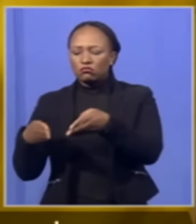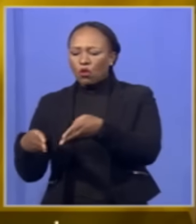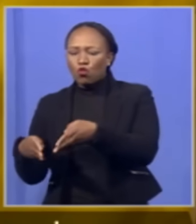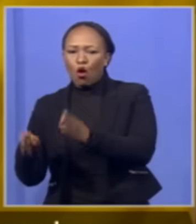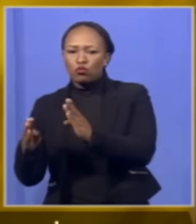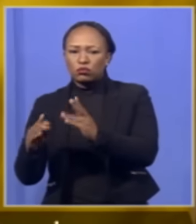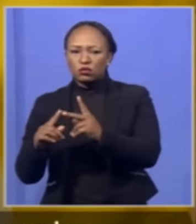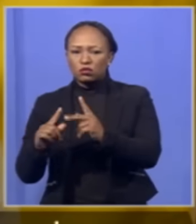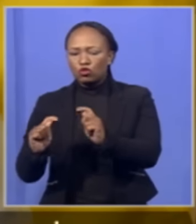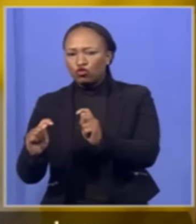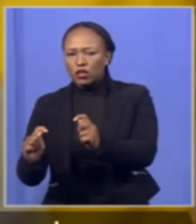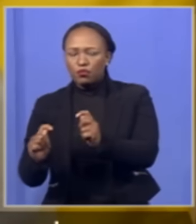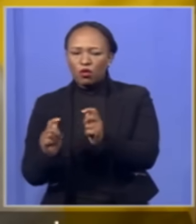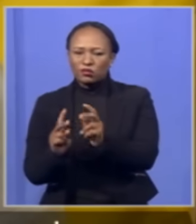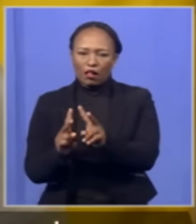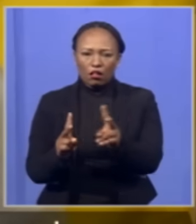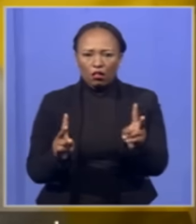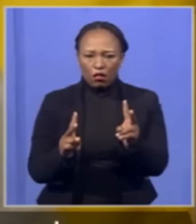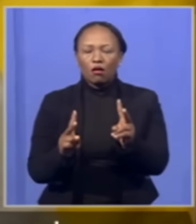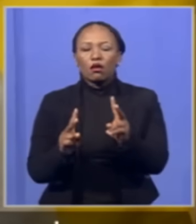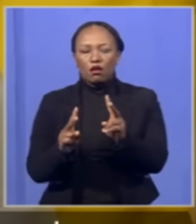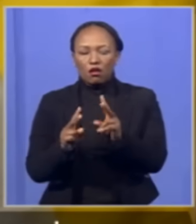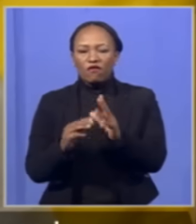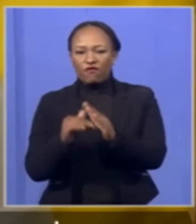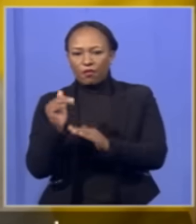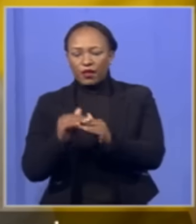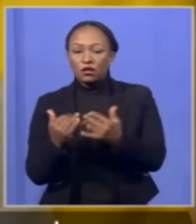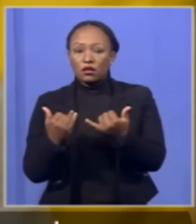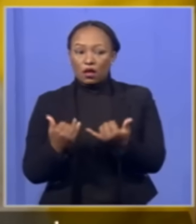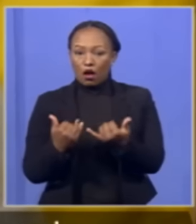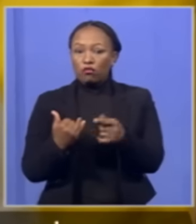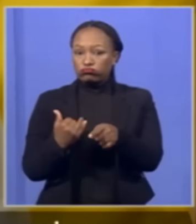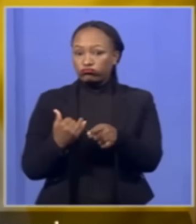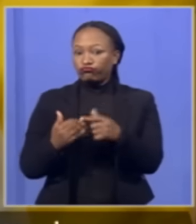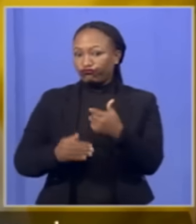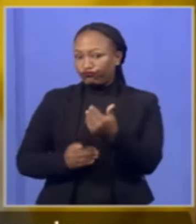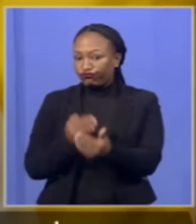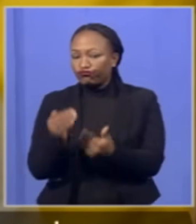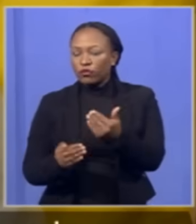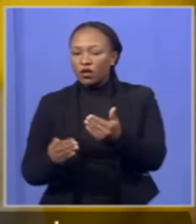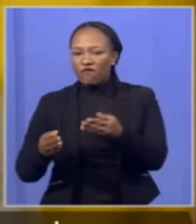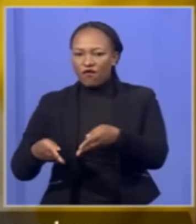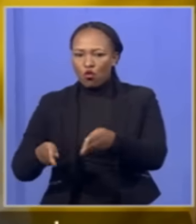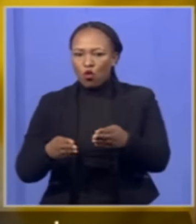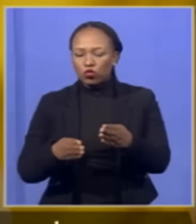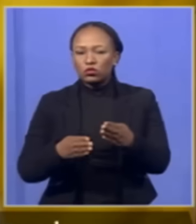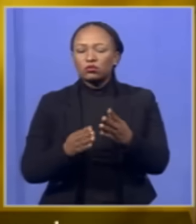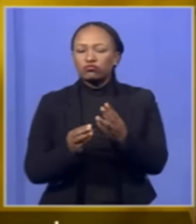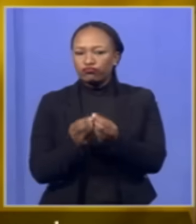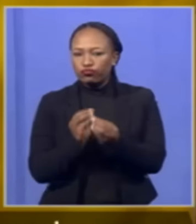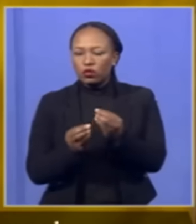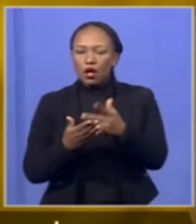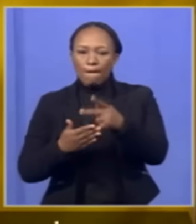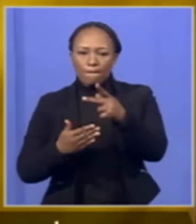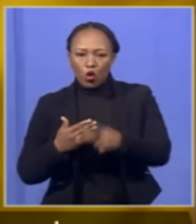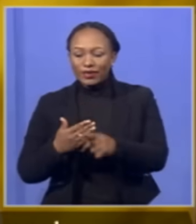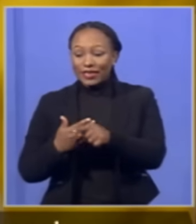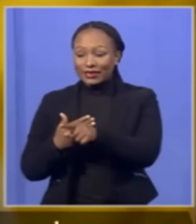noted the slow pace of infrastructure rollout and urged for decisive action to unlock project